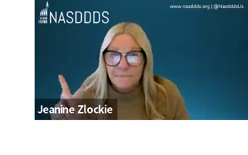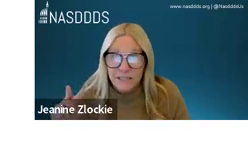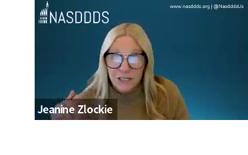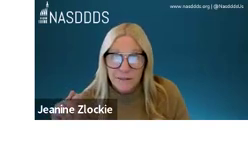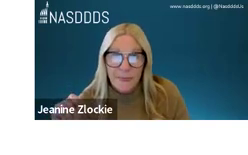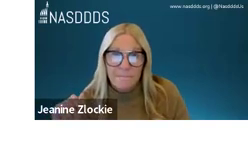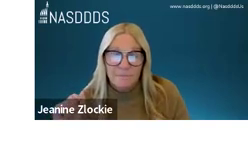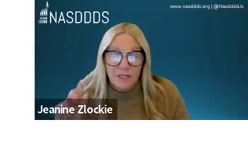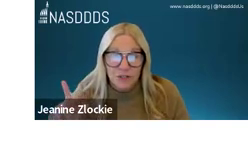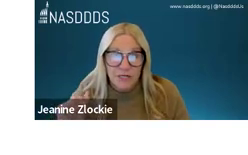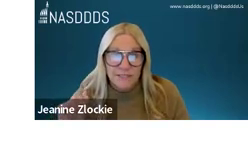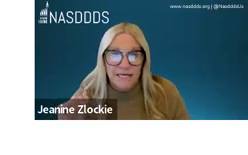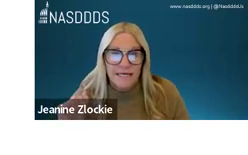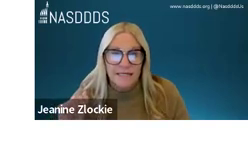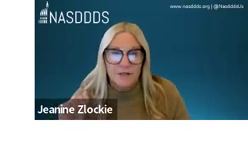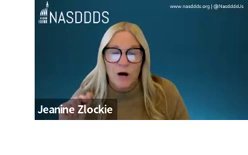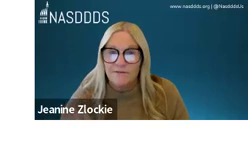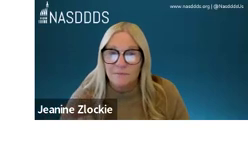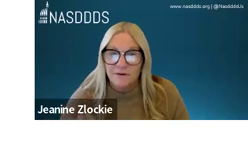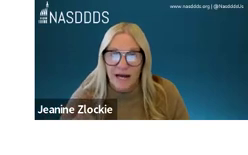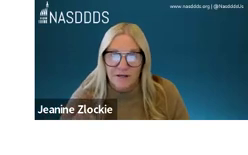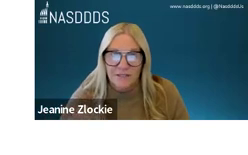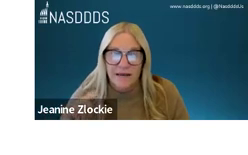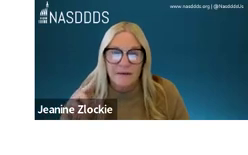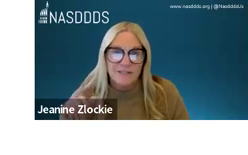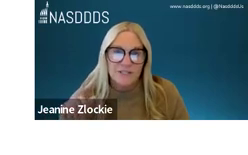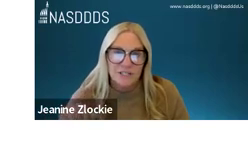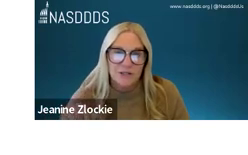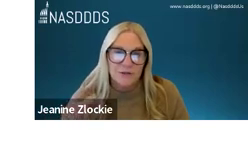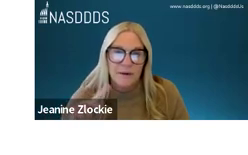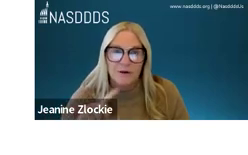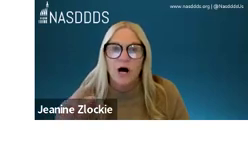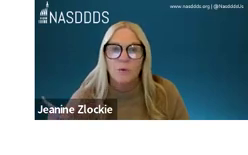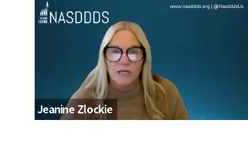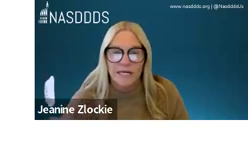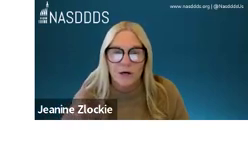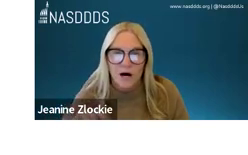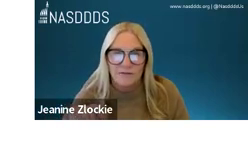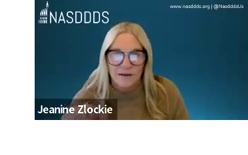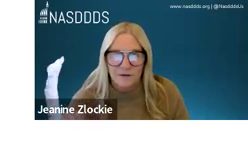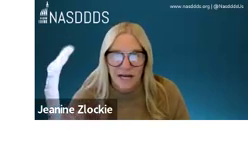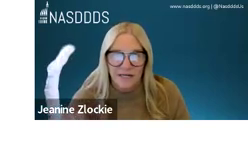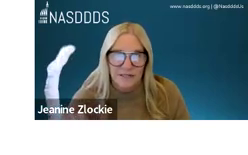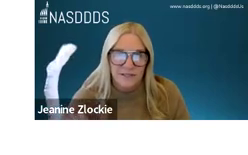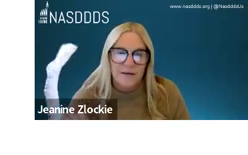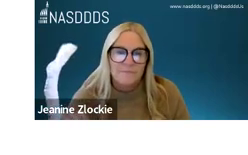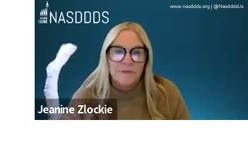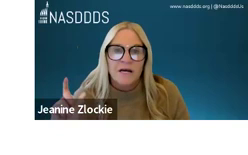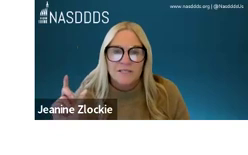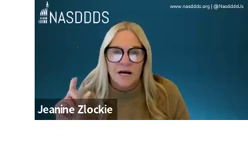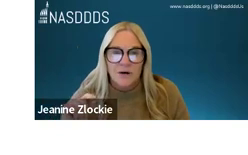The next measure, assurance, is qualified providers. I mentioned to you about all willing and qualified